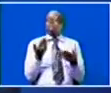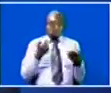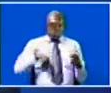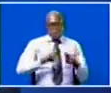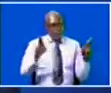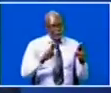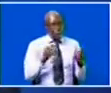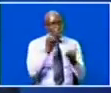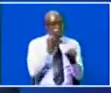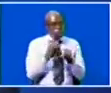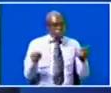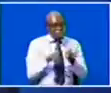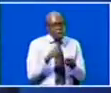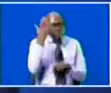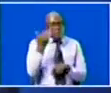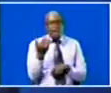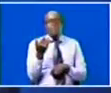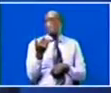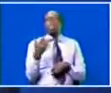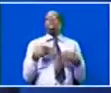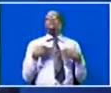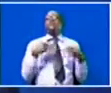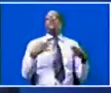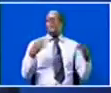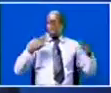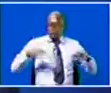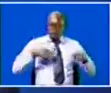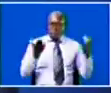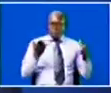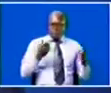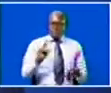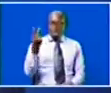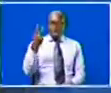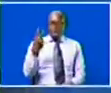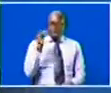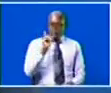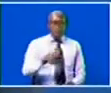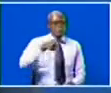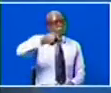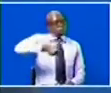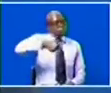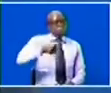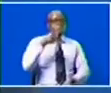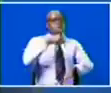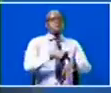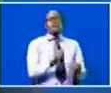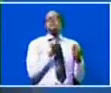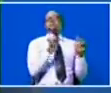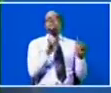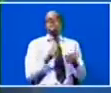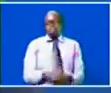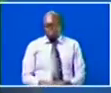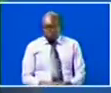squeeze for the best interest of the people that yeah. we serve in this nation. Yes. At least that handshake, it was timely. It was timely yes.